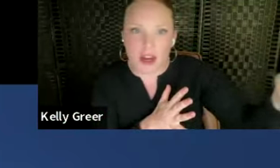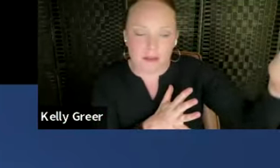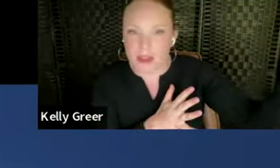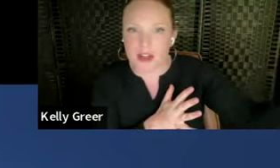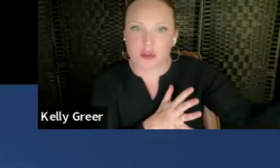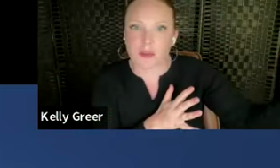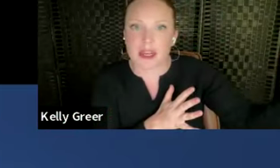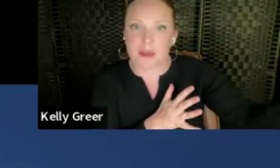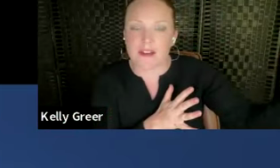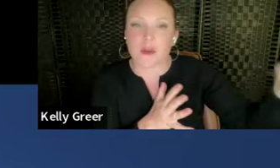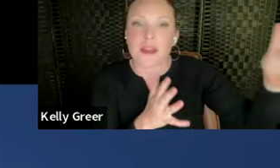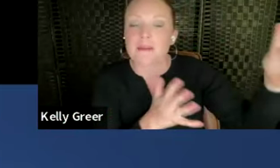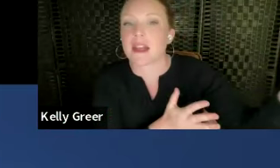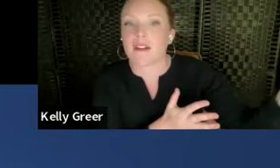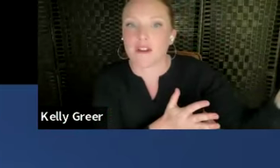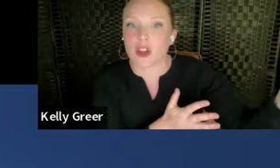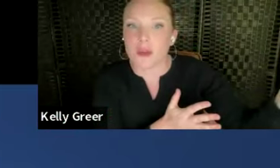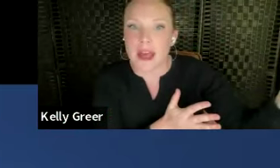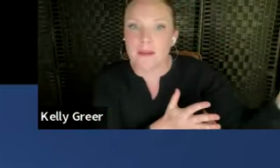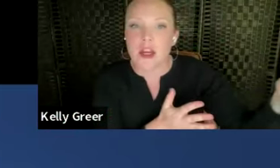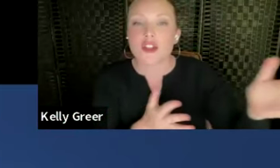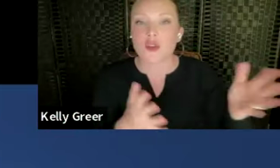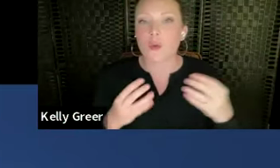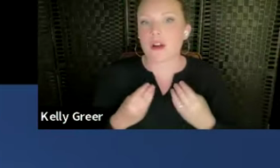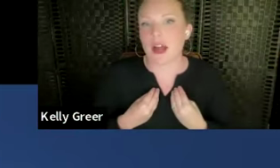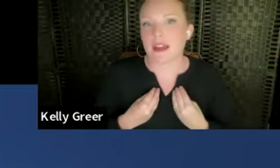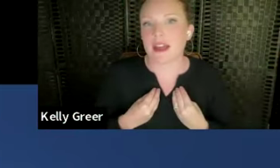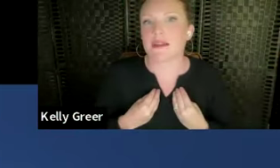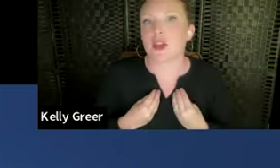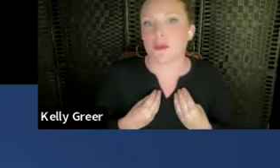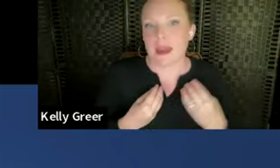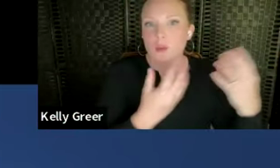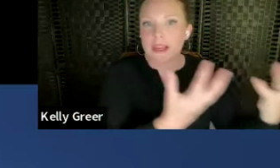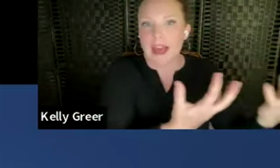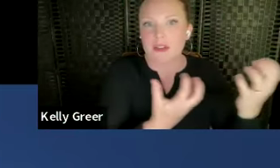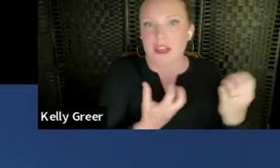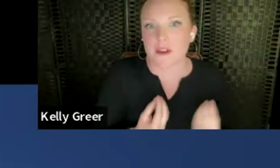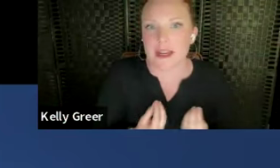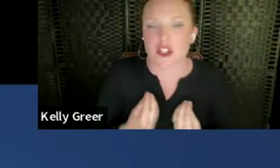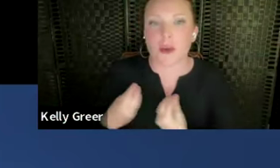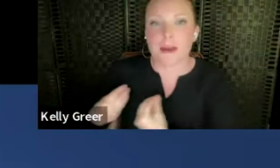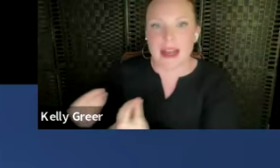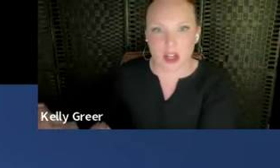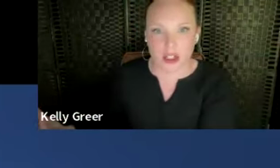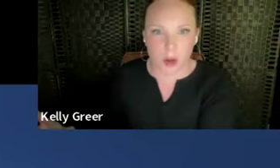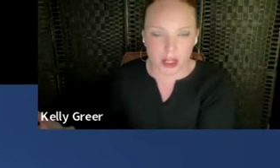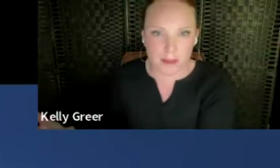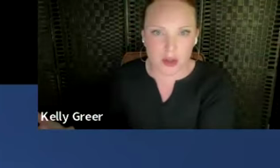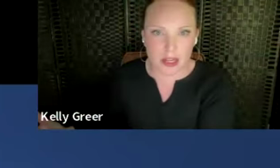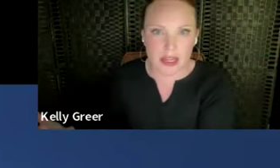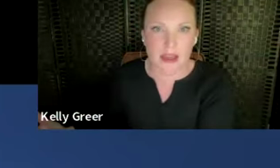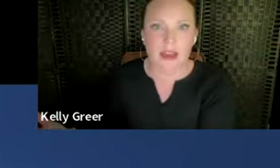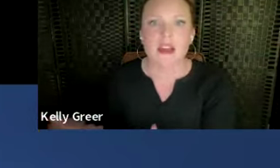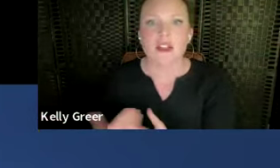you know, their social media platform, they may not follow them. So we are kind of like the middleman. We gather the information, we pass it on to